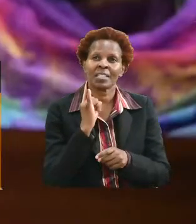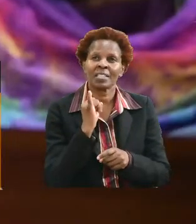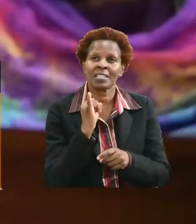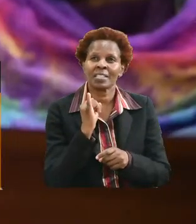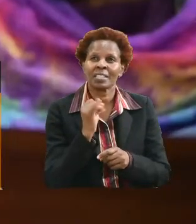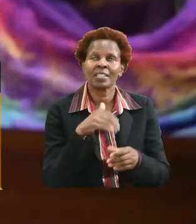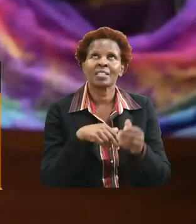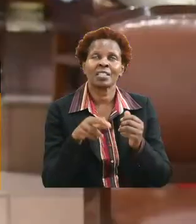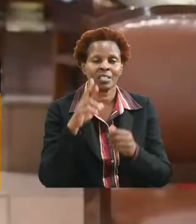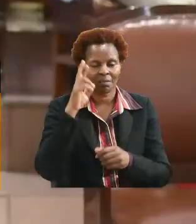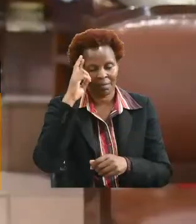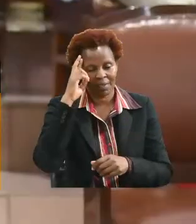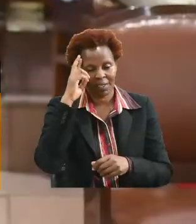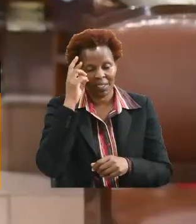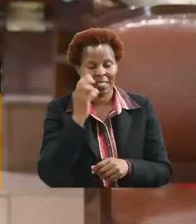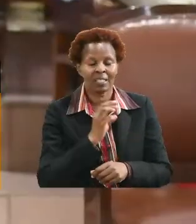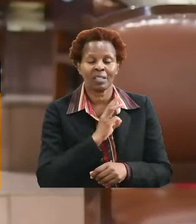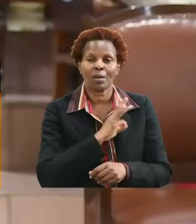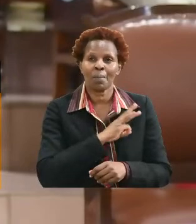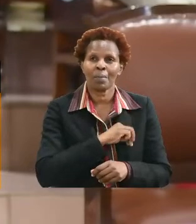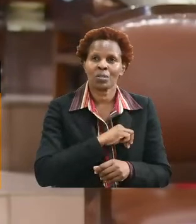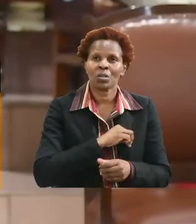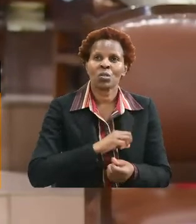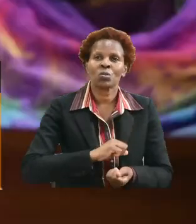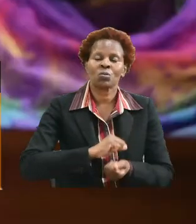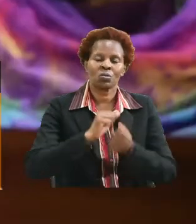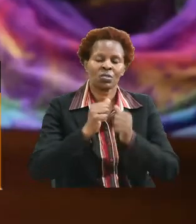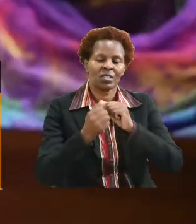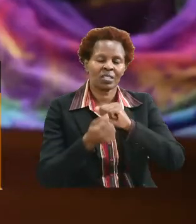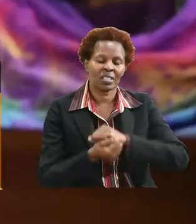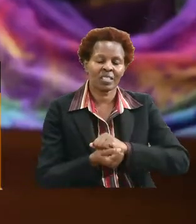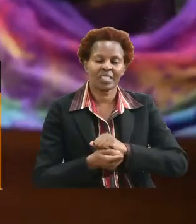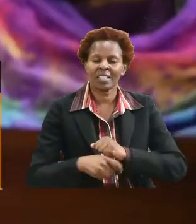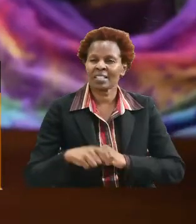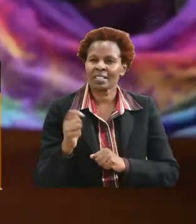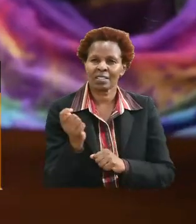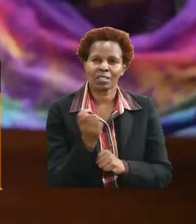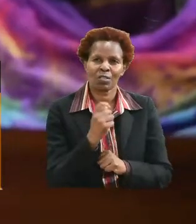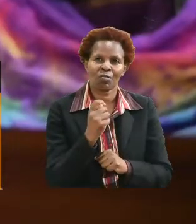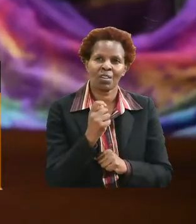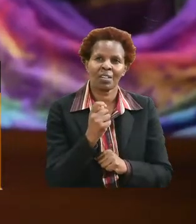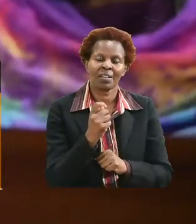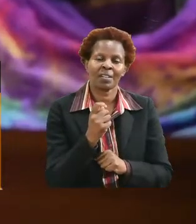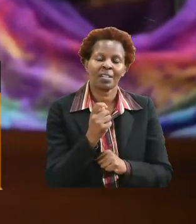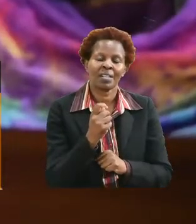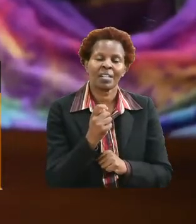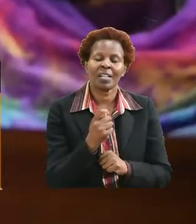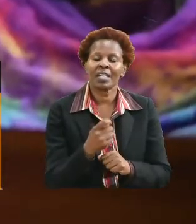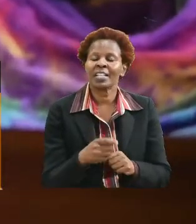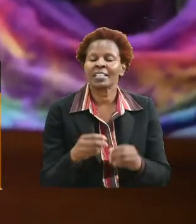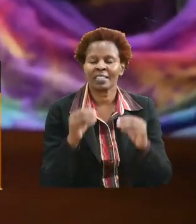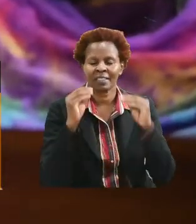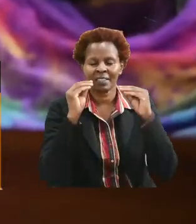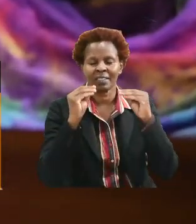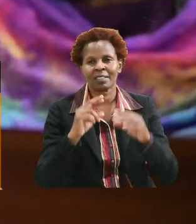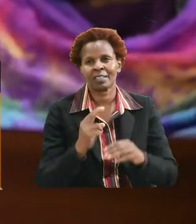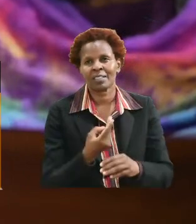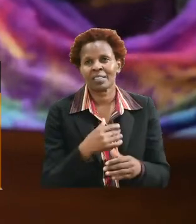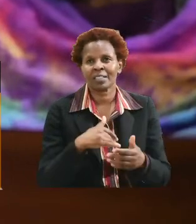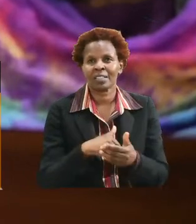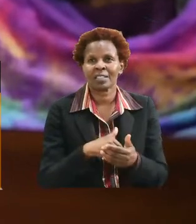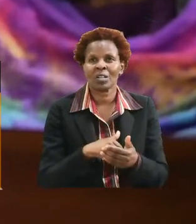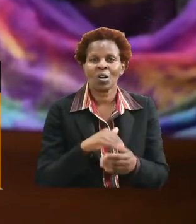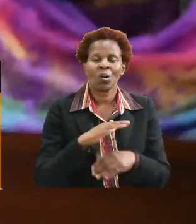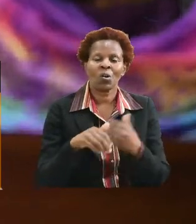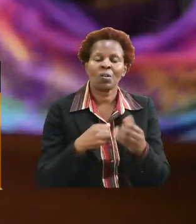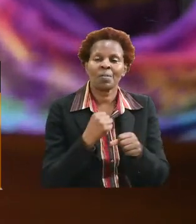and purpose of transforming us, of testifying, and also of teaching us, so that all said